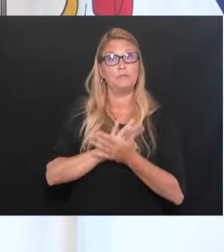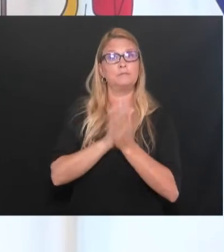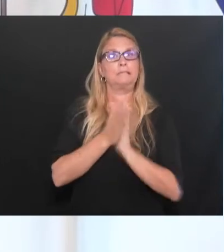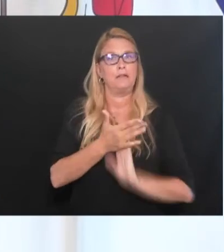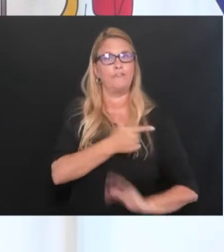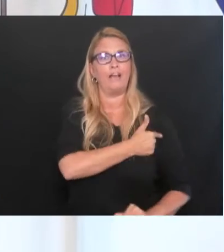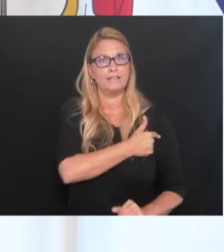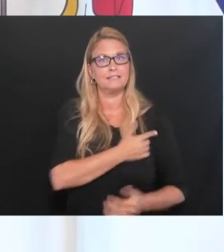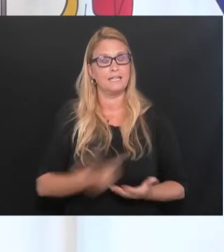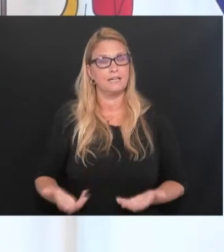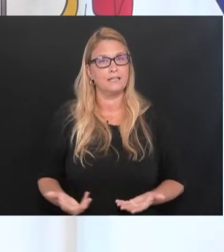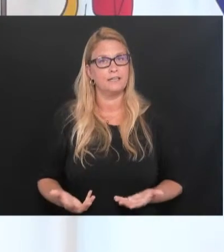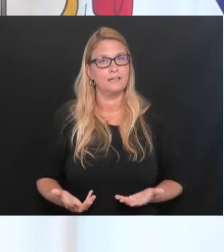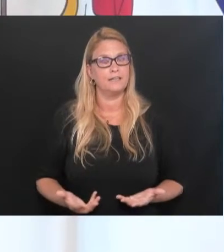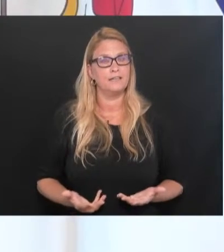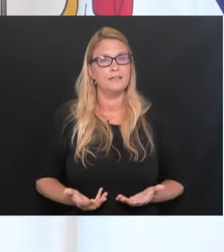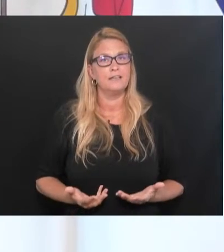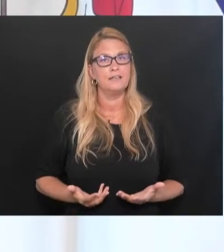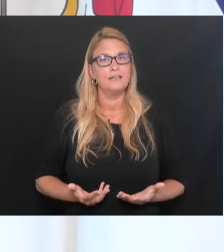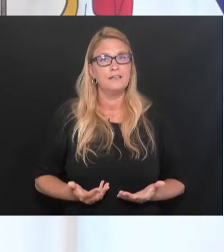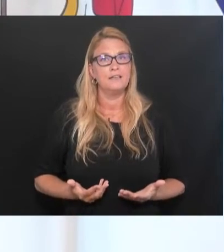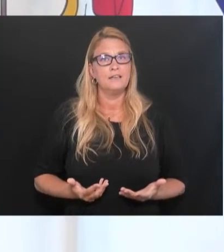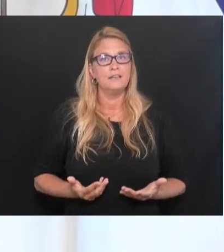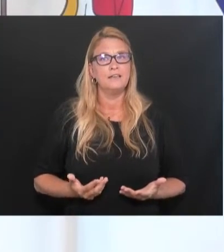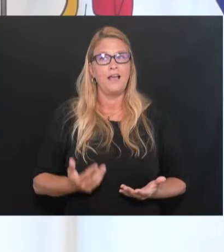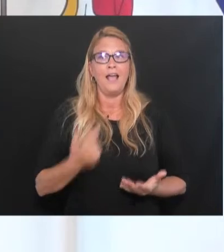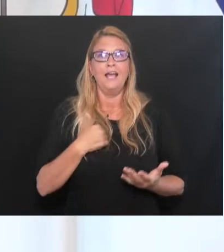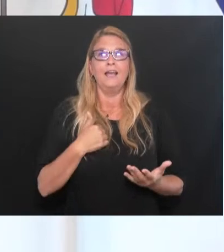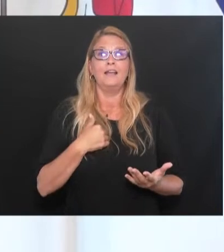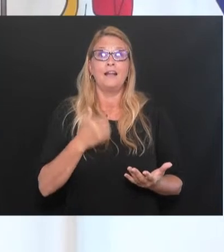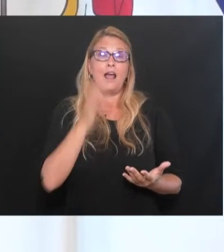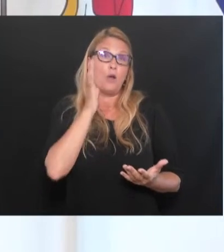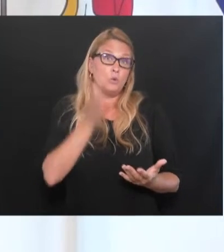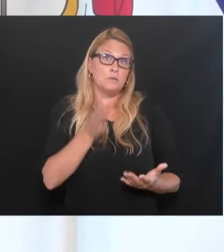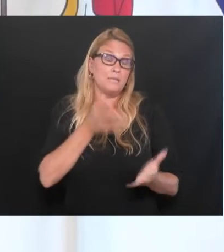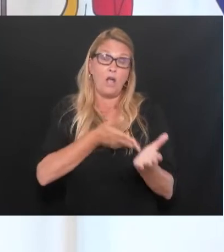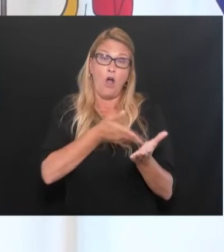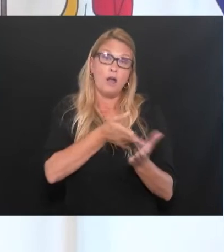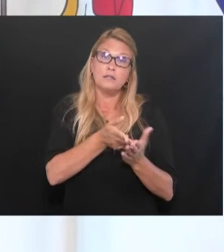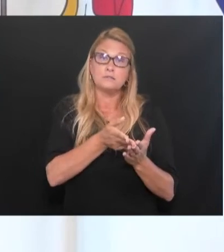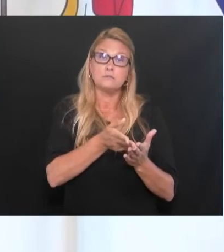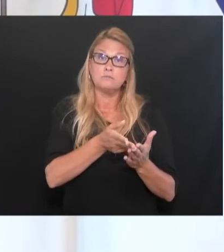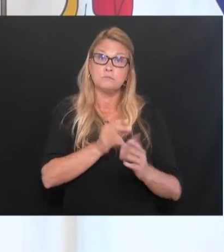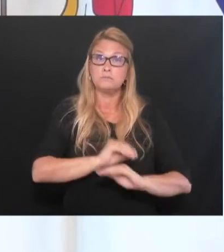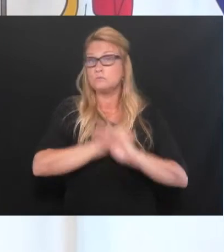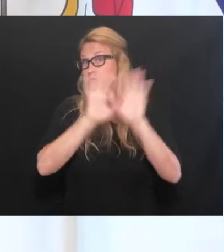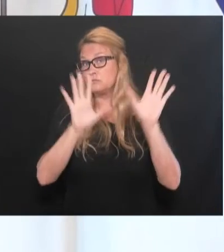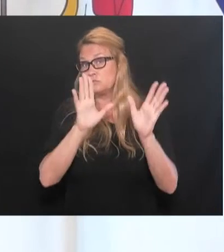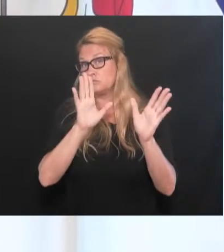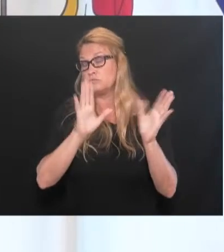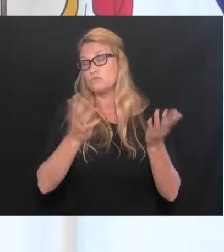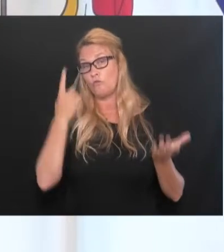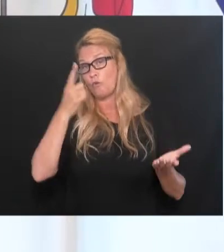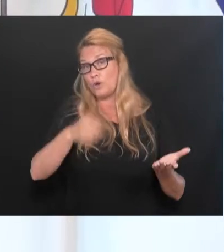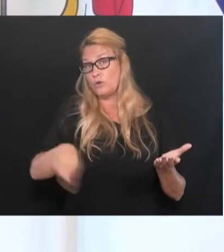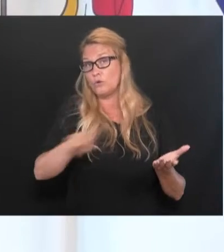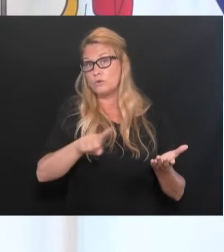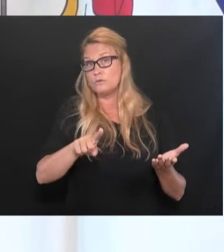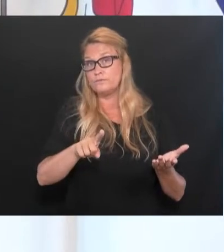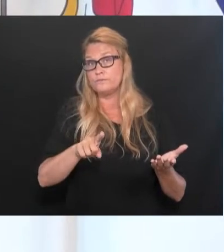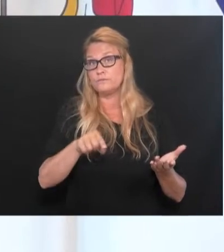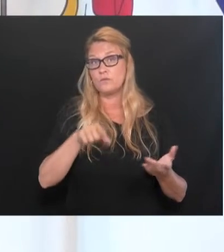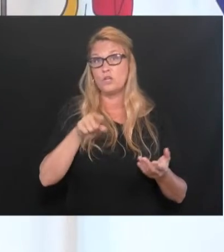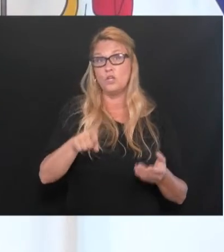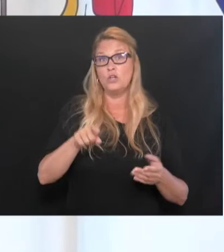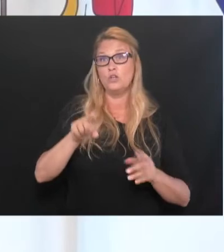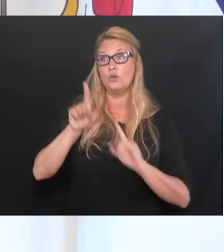vaccinated. And I'm going to just try to tell the truth. And the truth is just as simple as this. You either got a baby